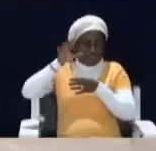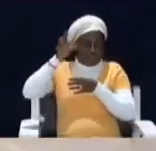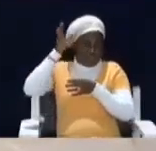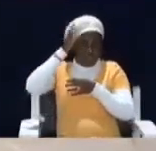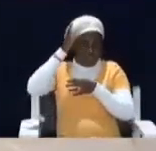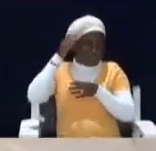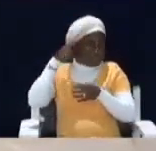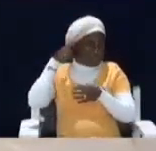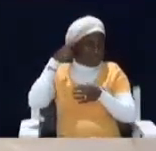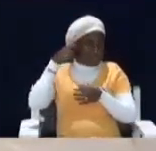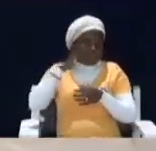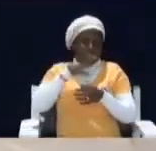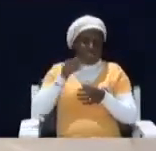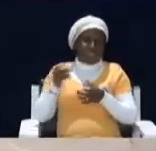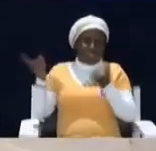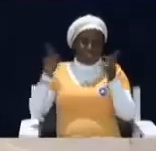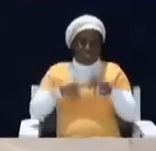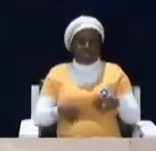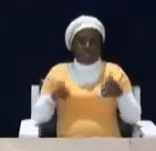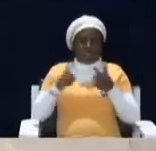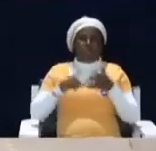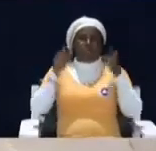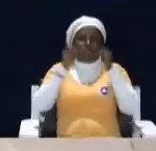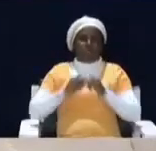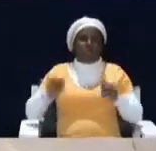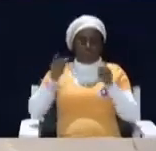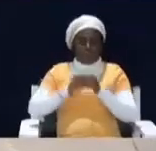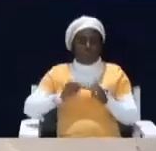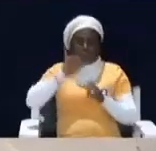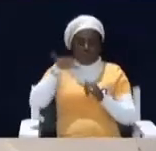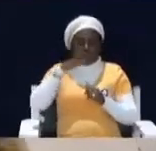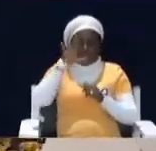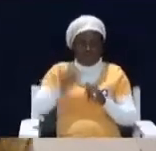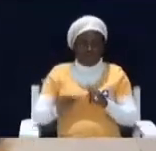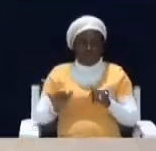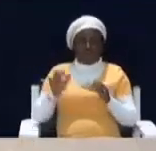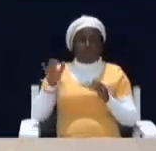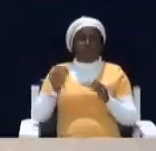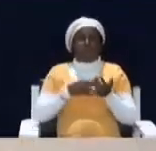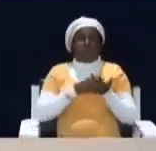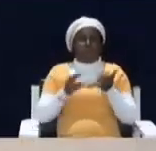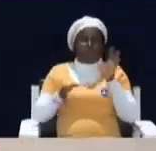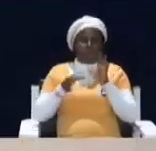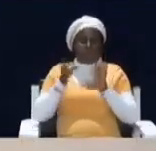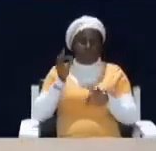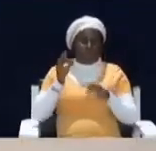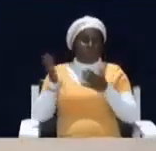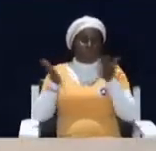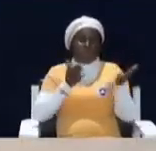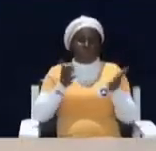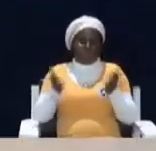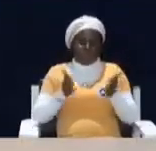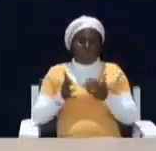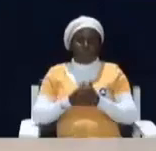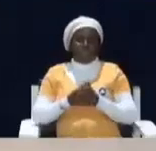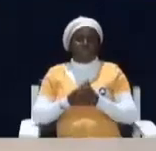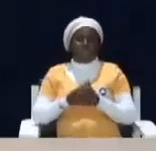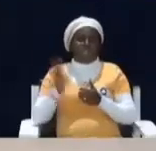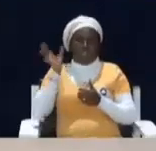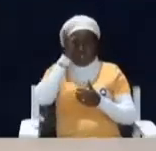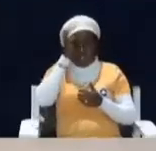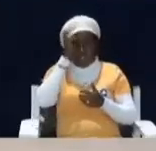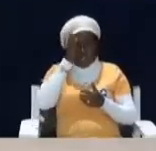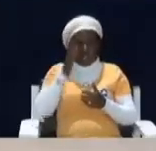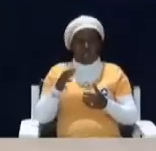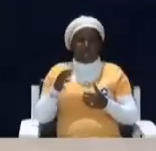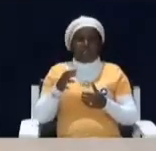and I came down to camp, July Holy Ghost service. I was praying, and our daddy in the Lord,